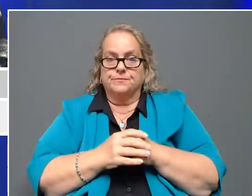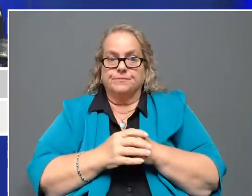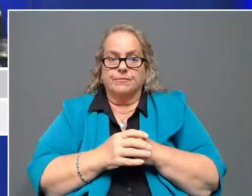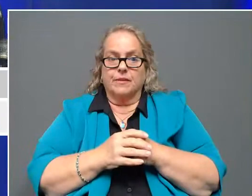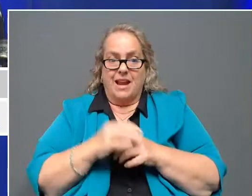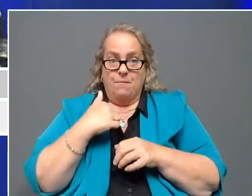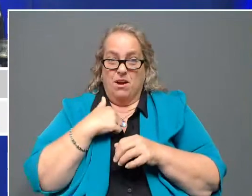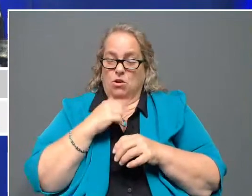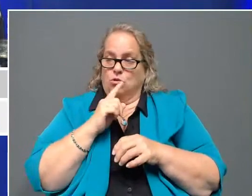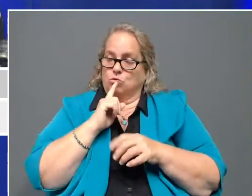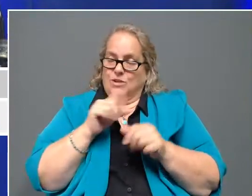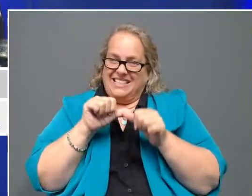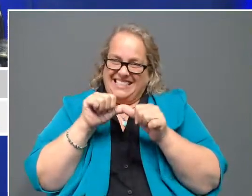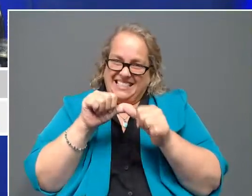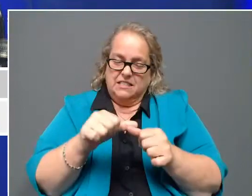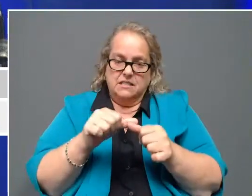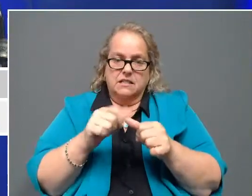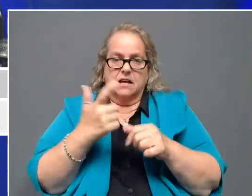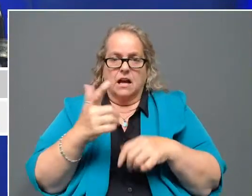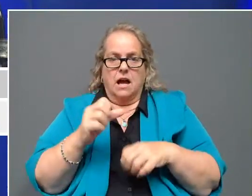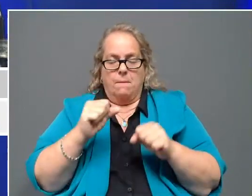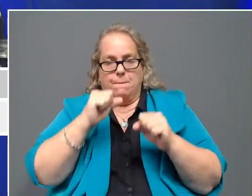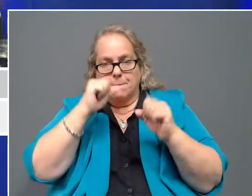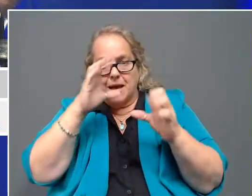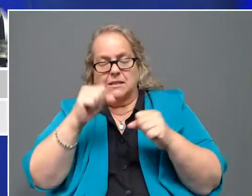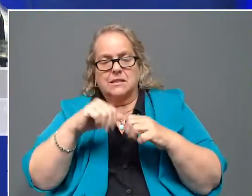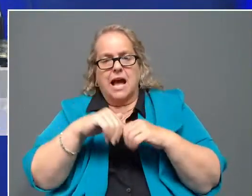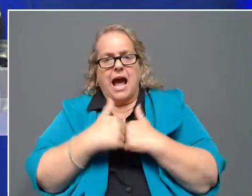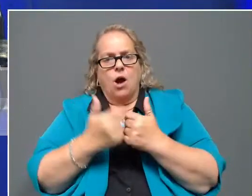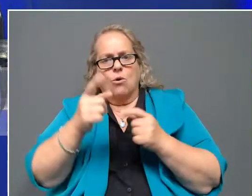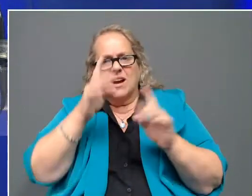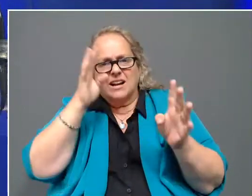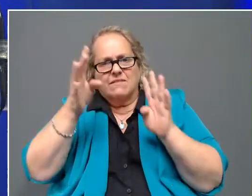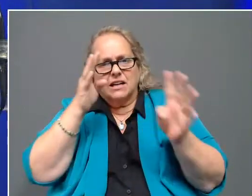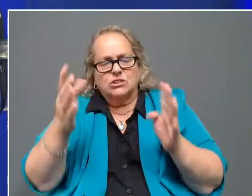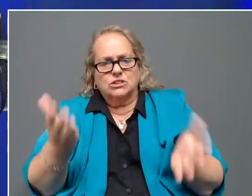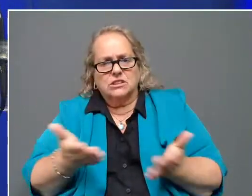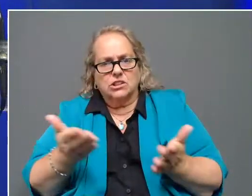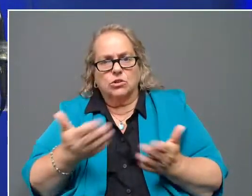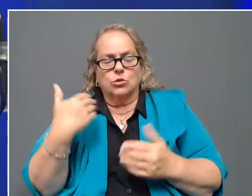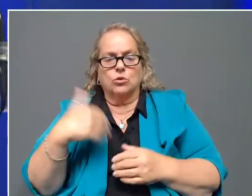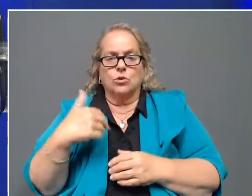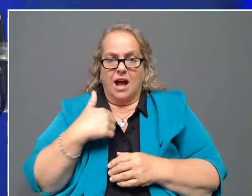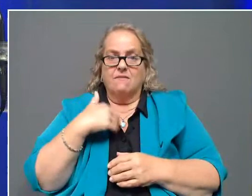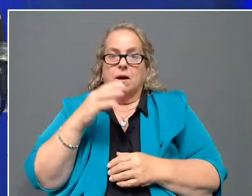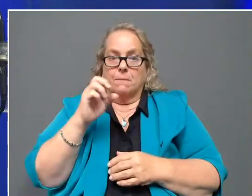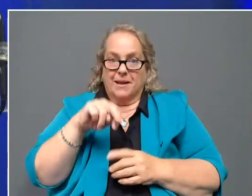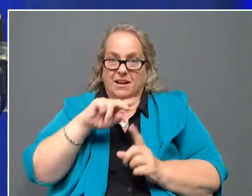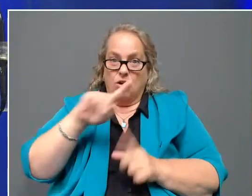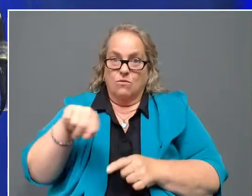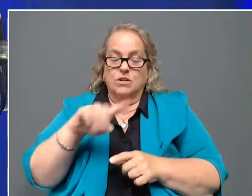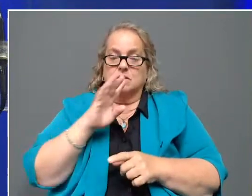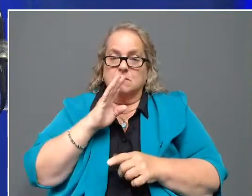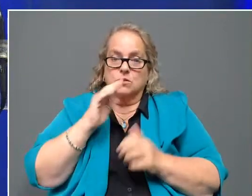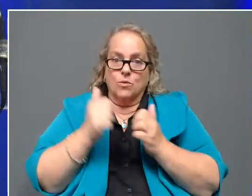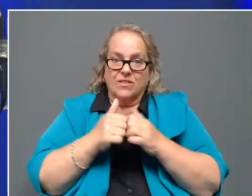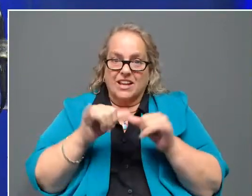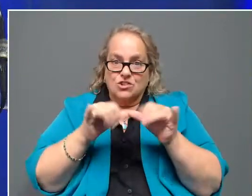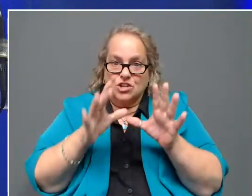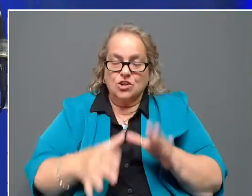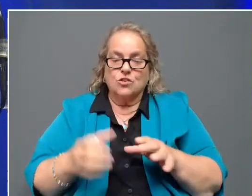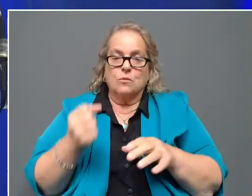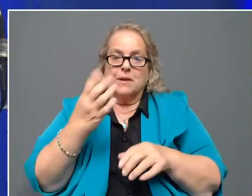about the innovation that goes on here, and I've been to the speaking with the engineers over the years,